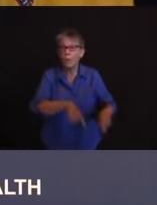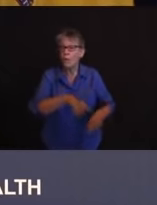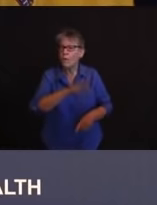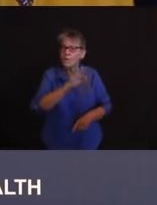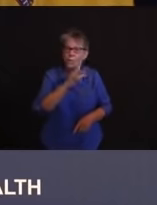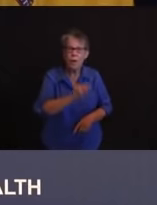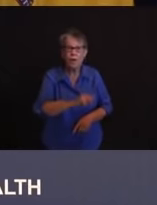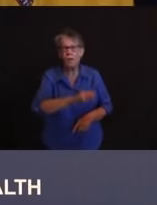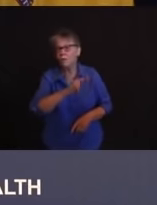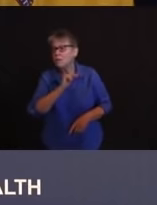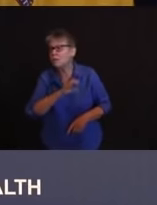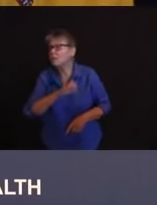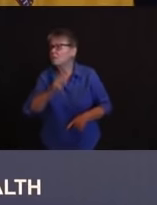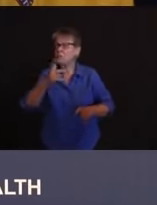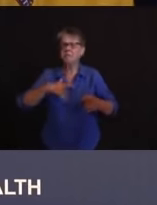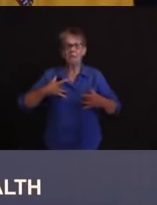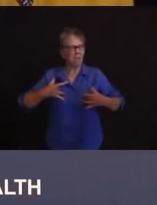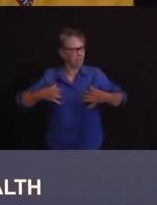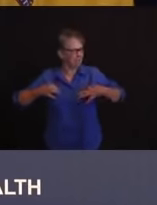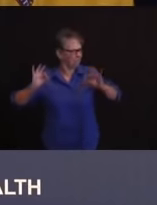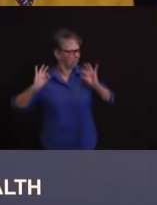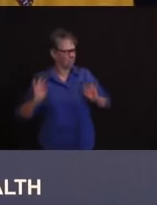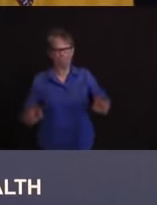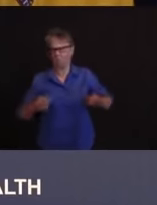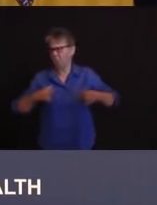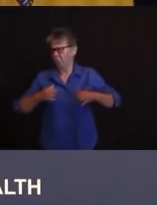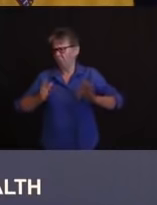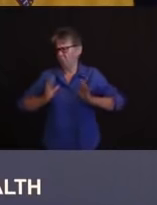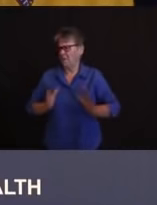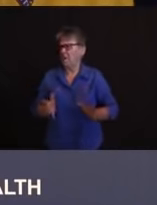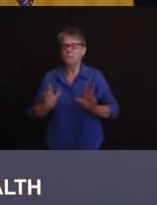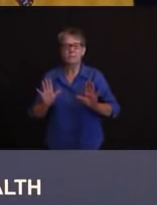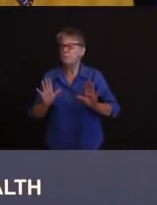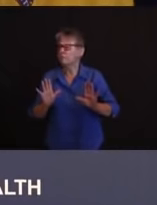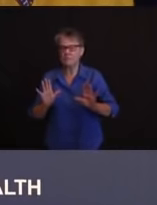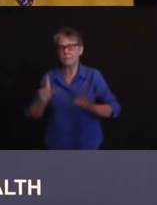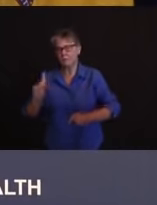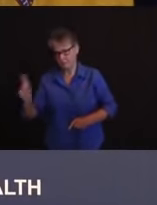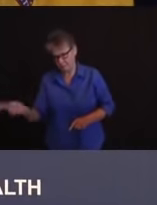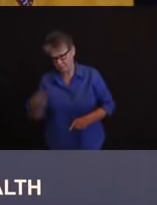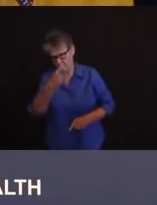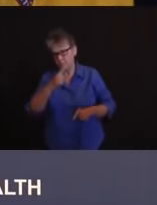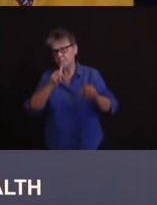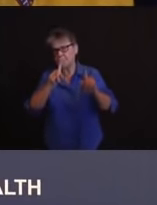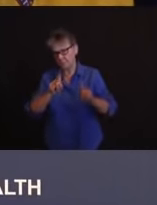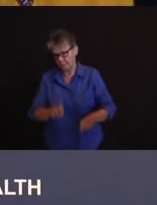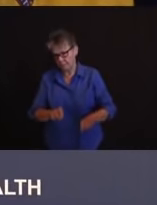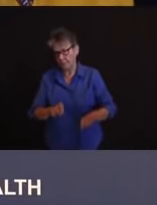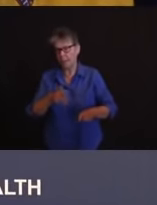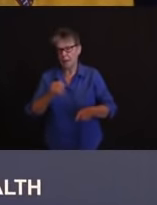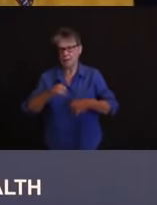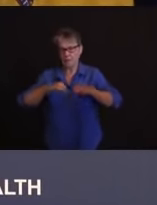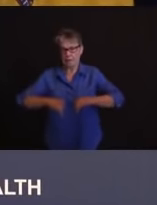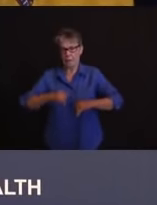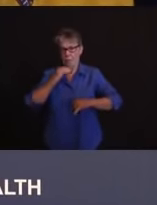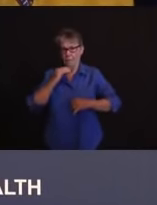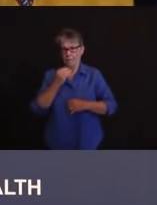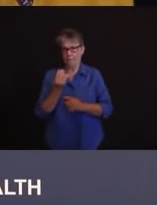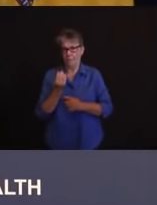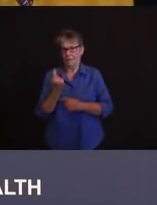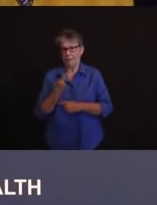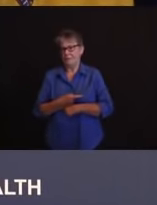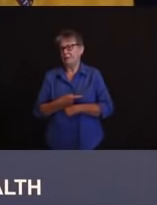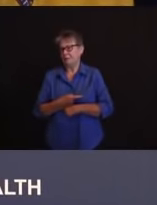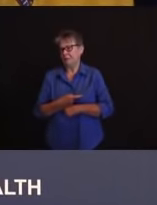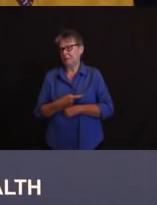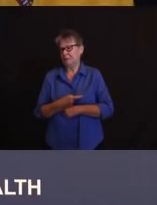I'm going to hand this over, what data we look at? RT staying low, spot positivity staying low, new